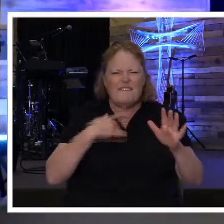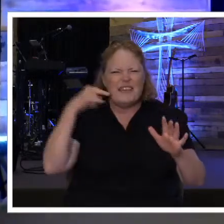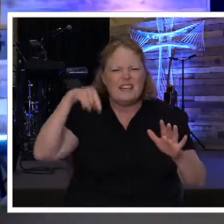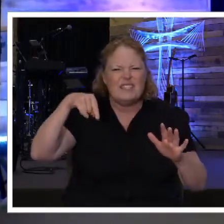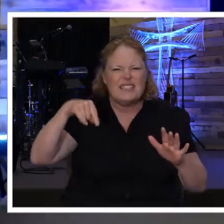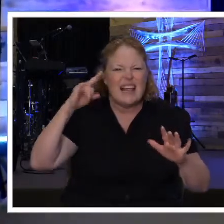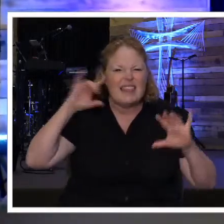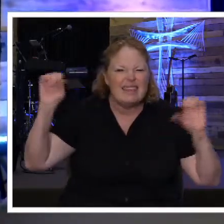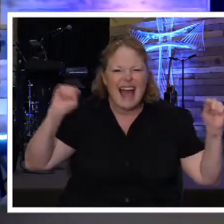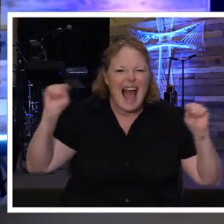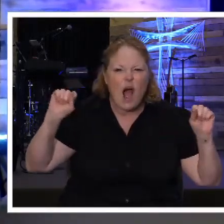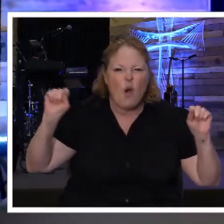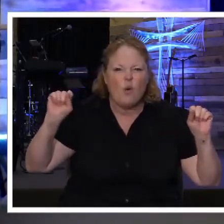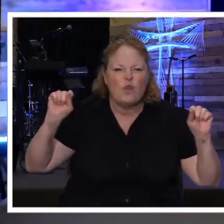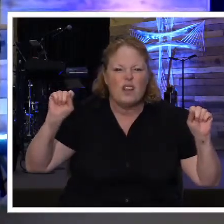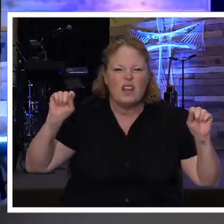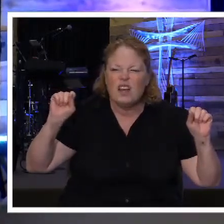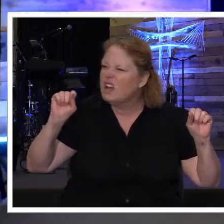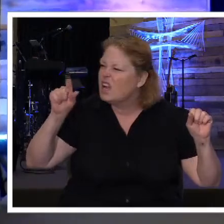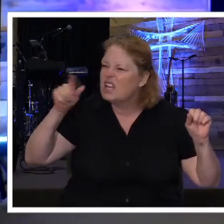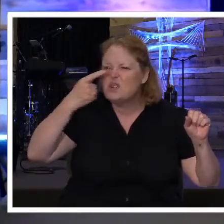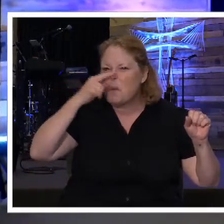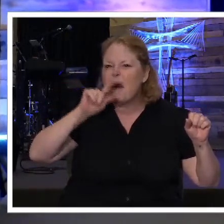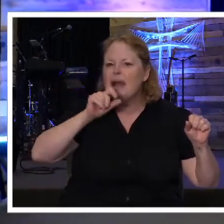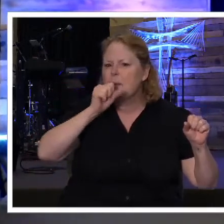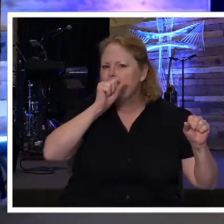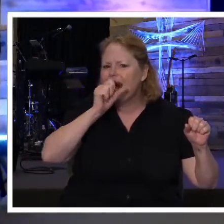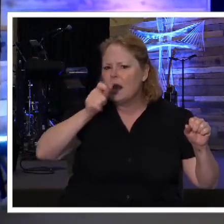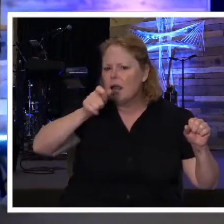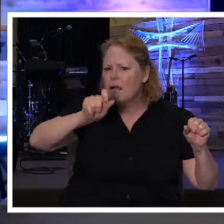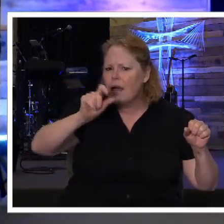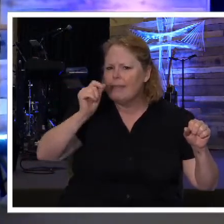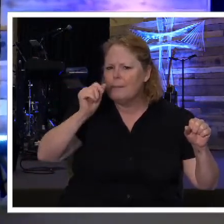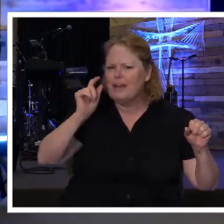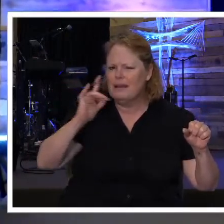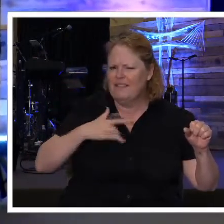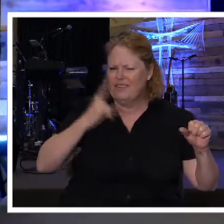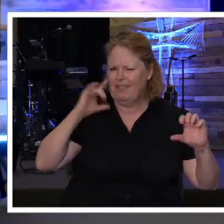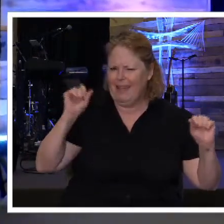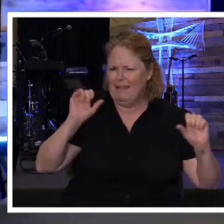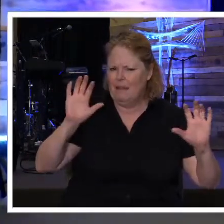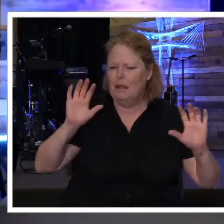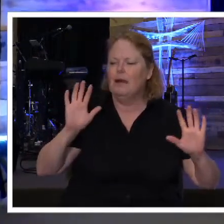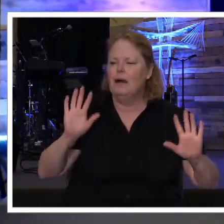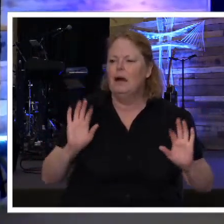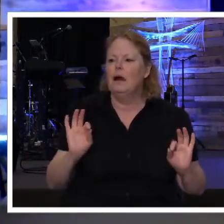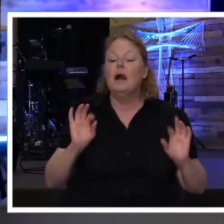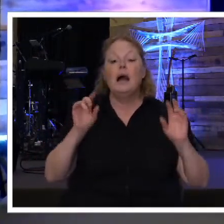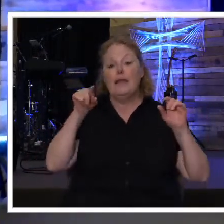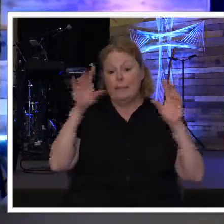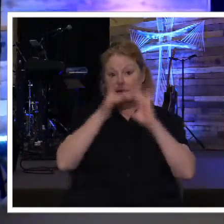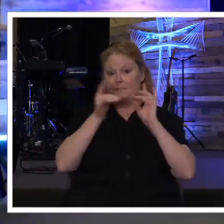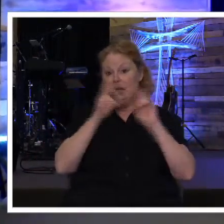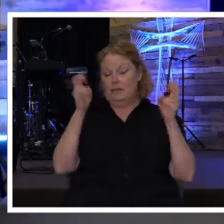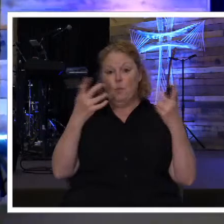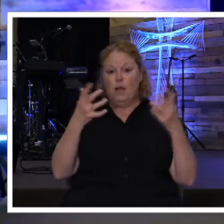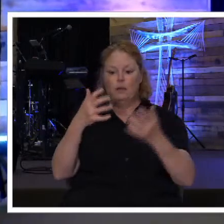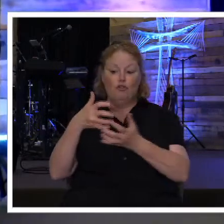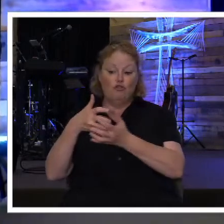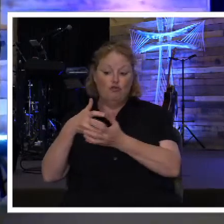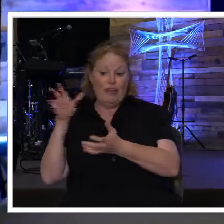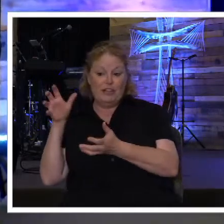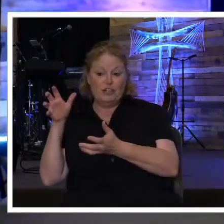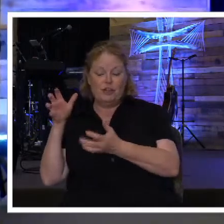for me? Can we turn my mic down just a little bit? I'd appreciate it. And so today, the title of this message is Rich or